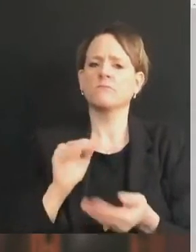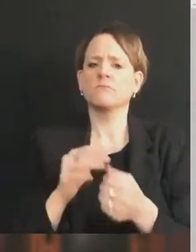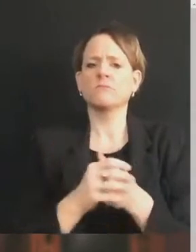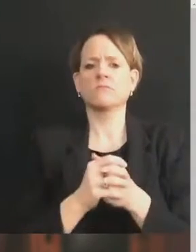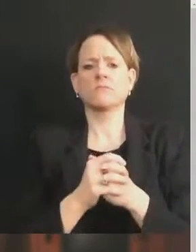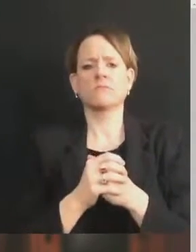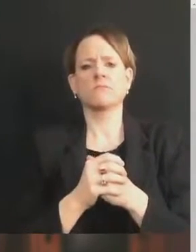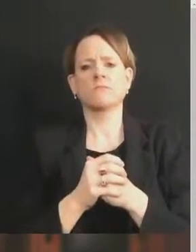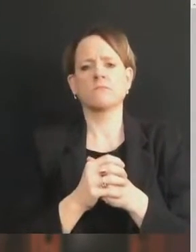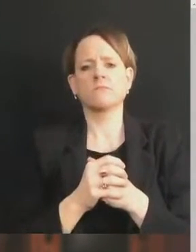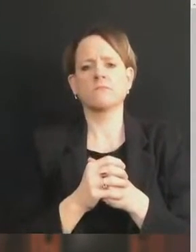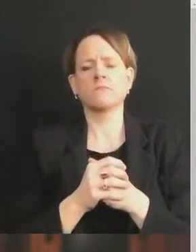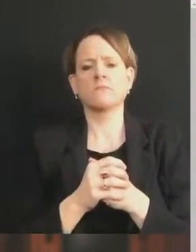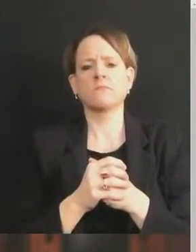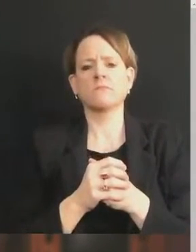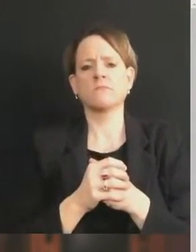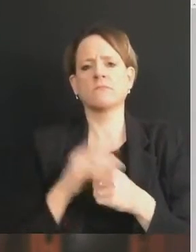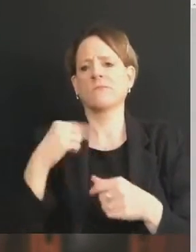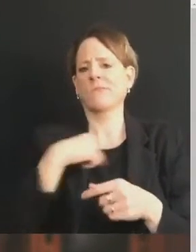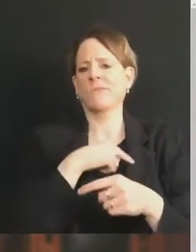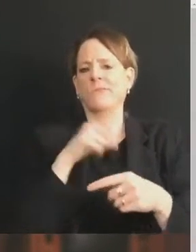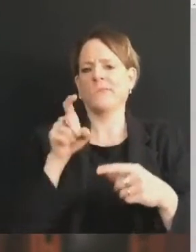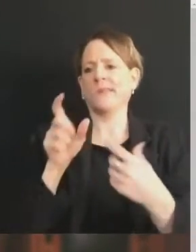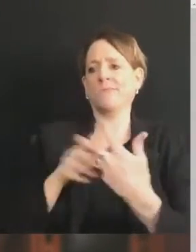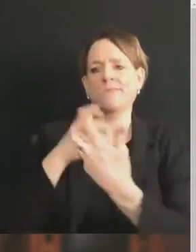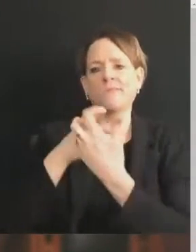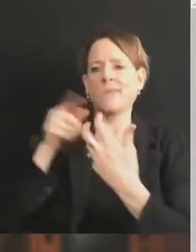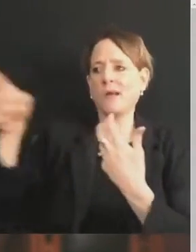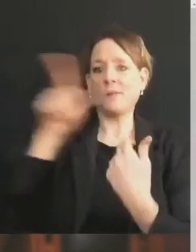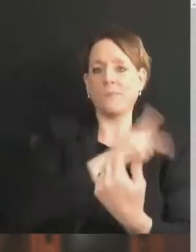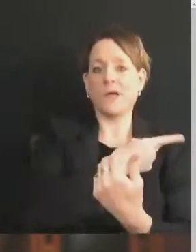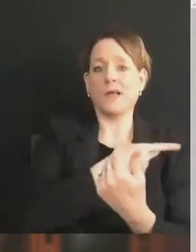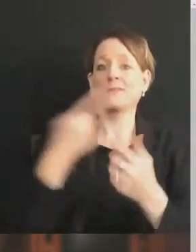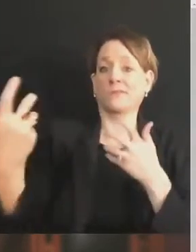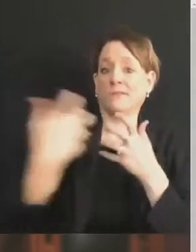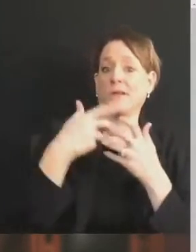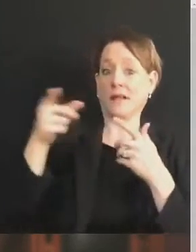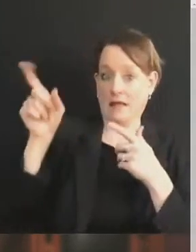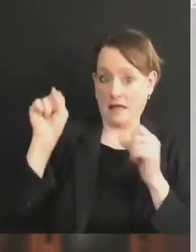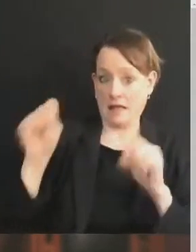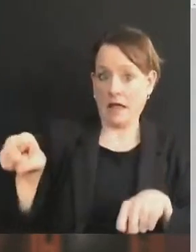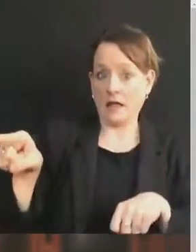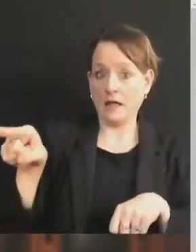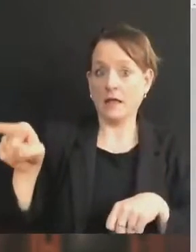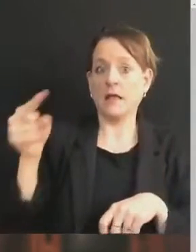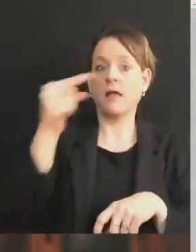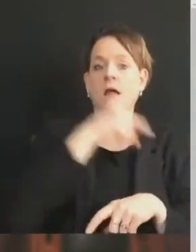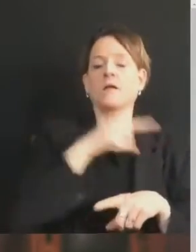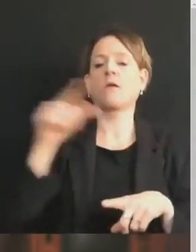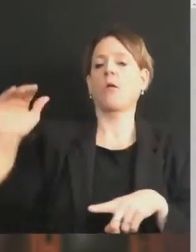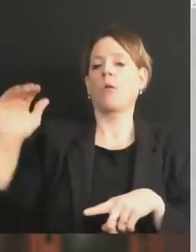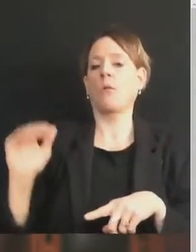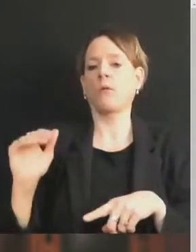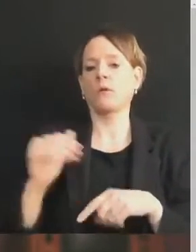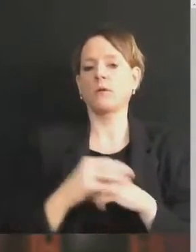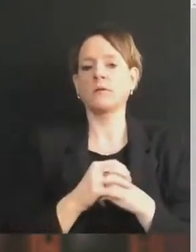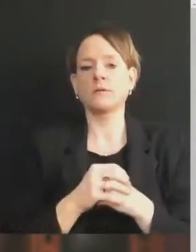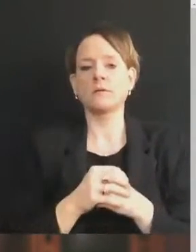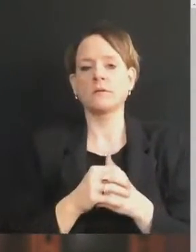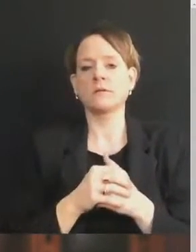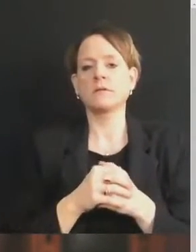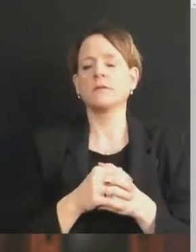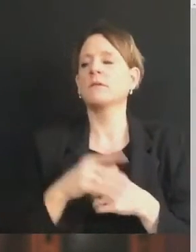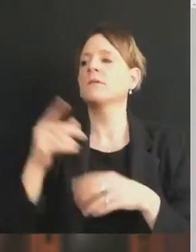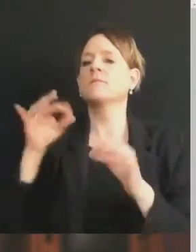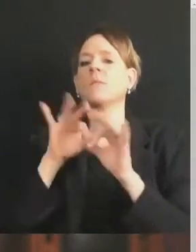needs and demands of the hospital systems and what they're seeing and how they are finding ways that we